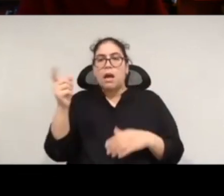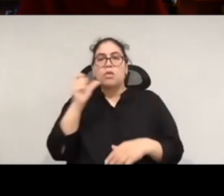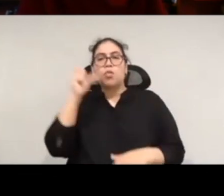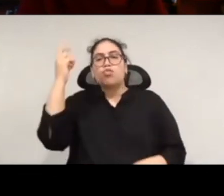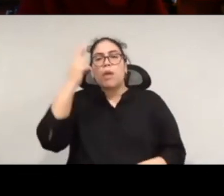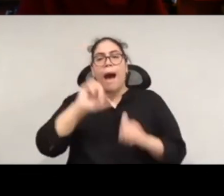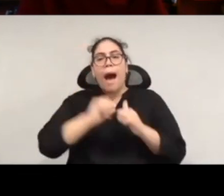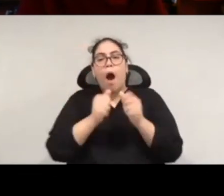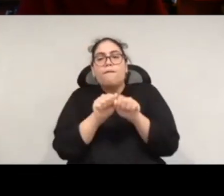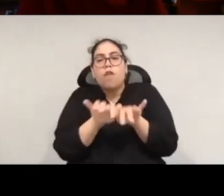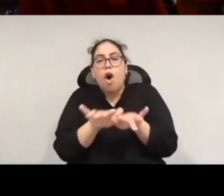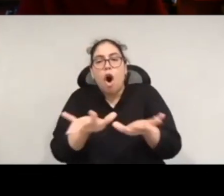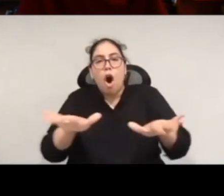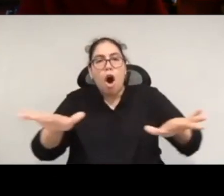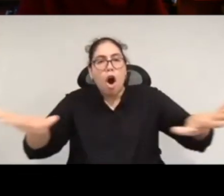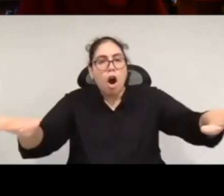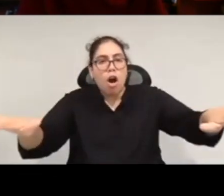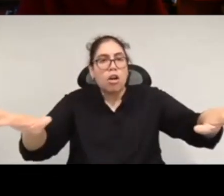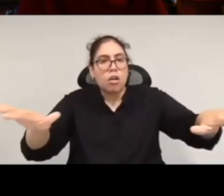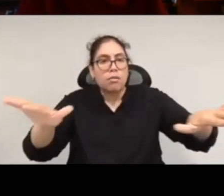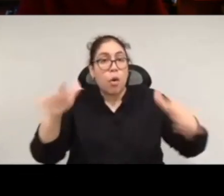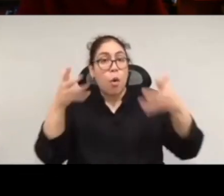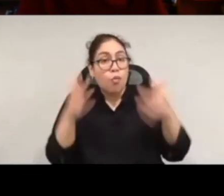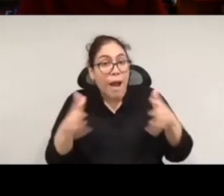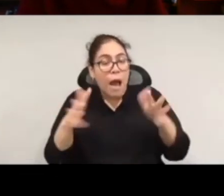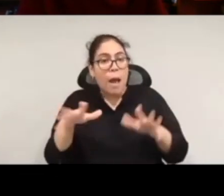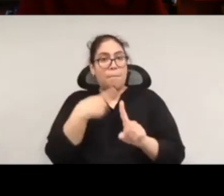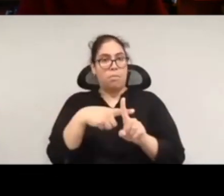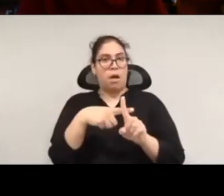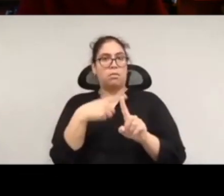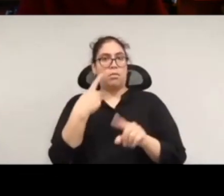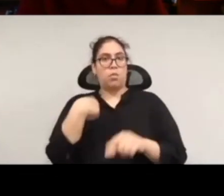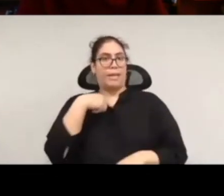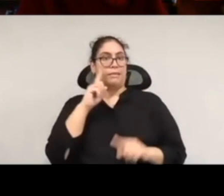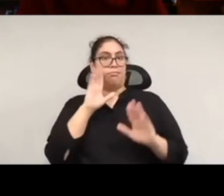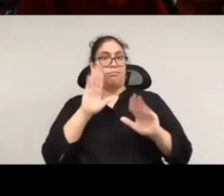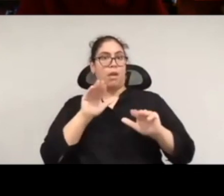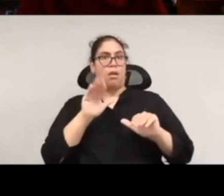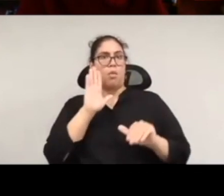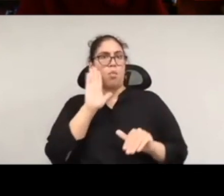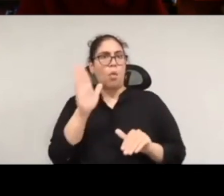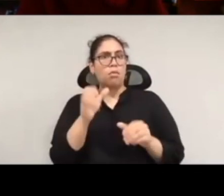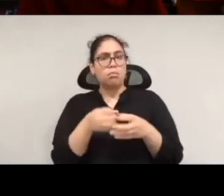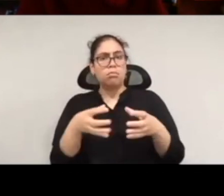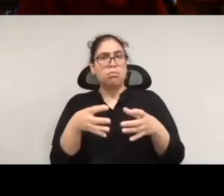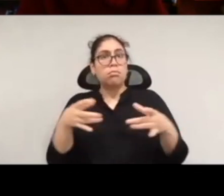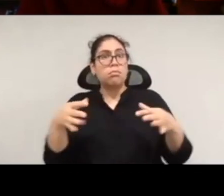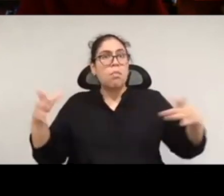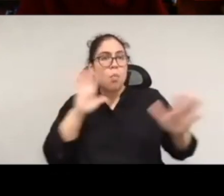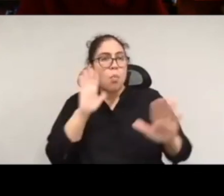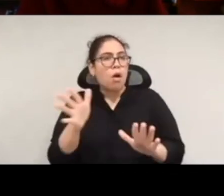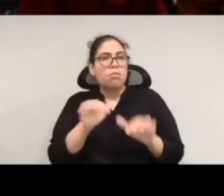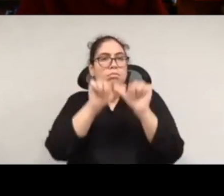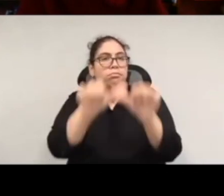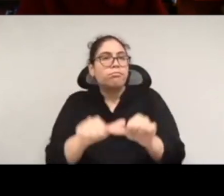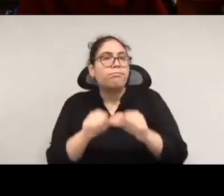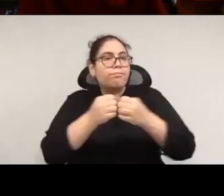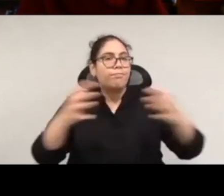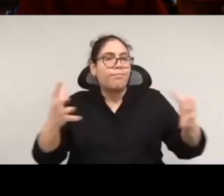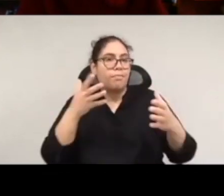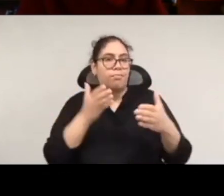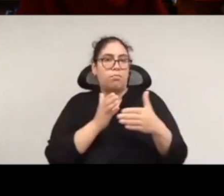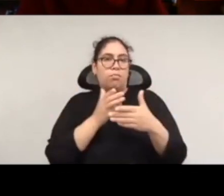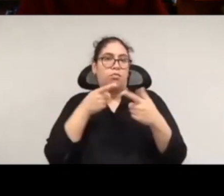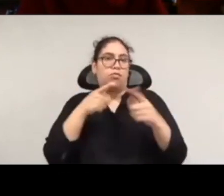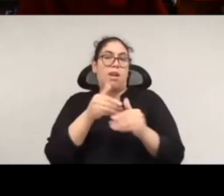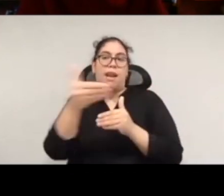be already, and how much we expect that will only grow and expand going forward over the next few years. That's what we're